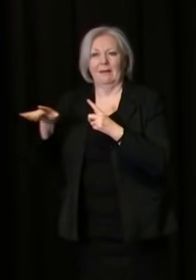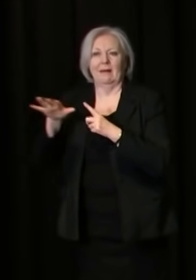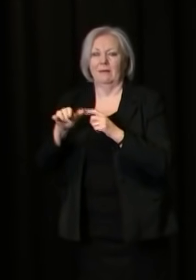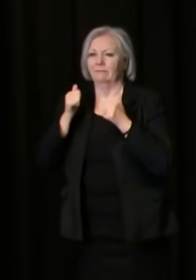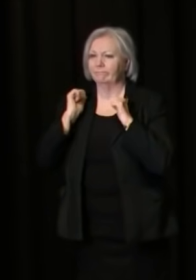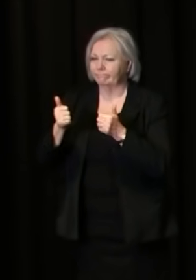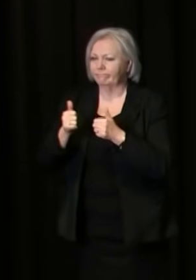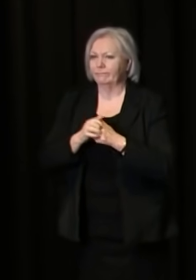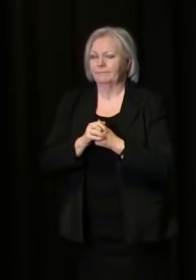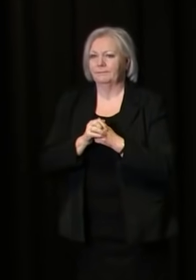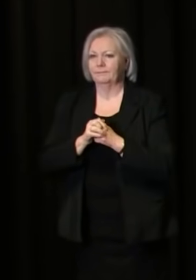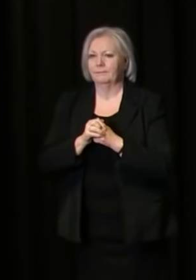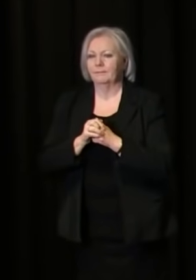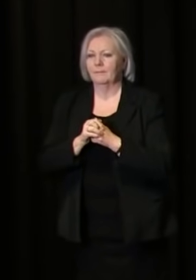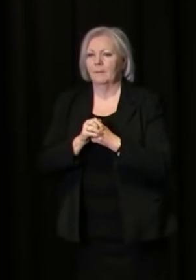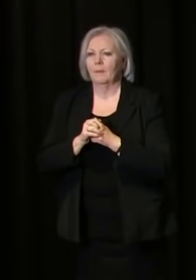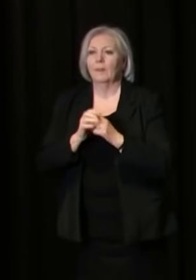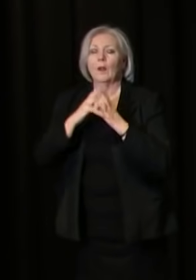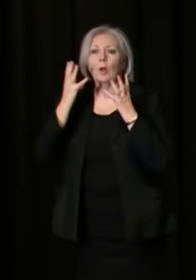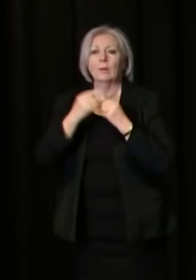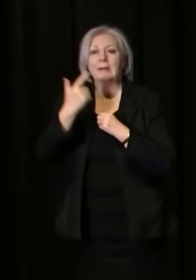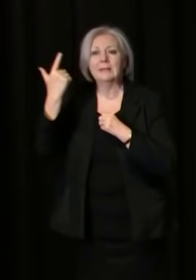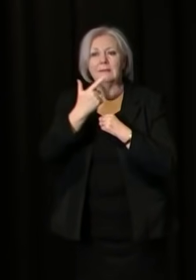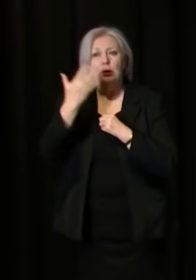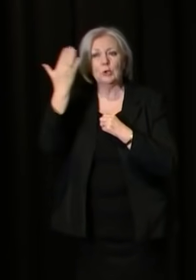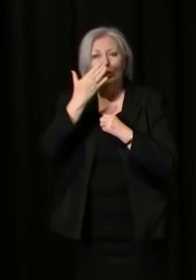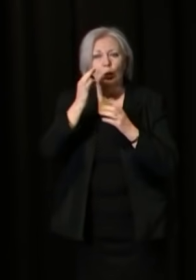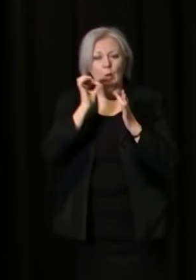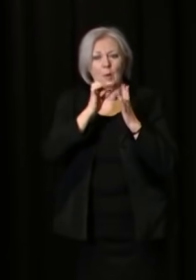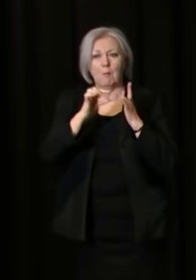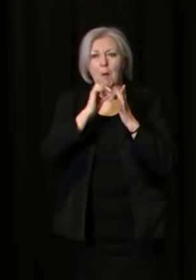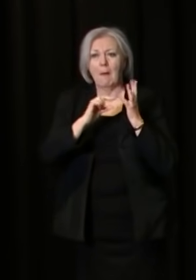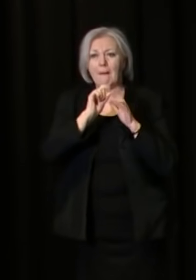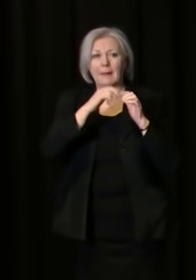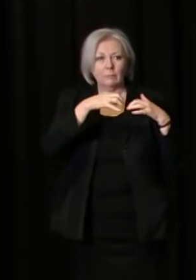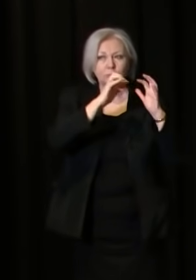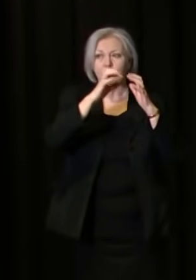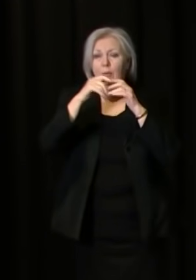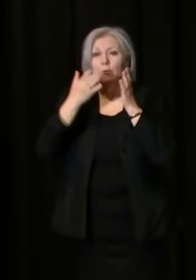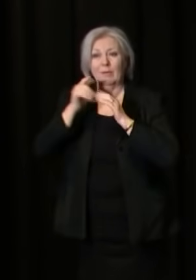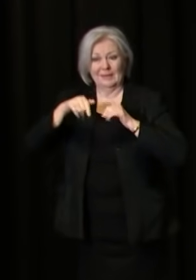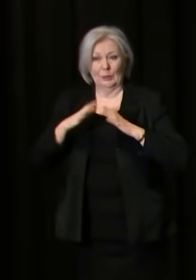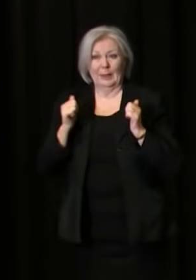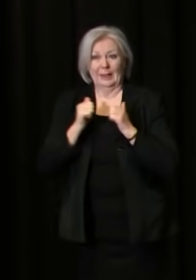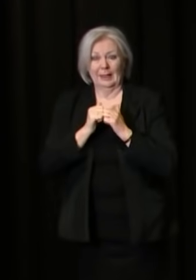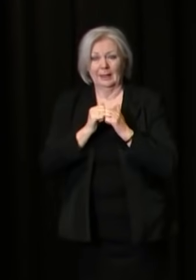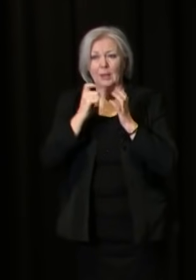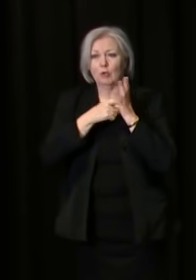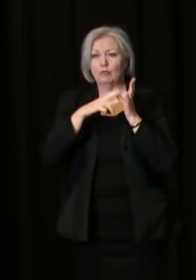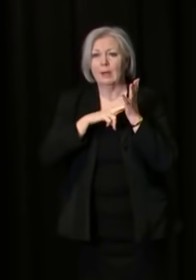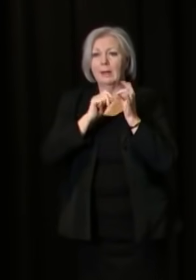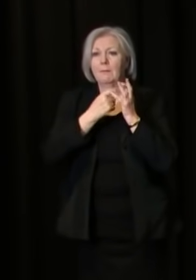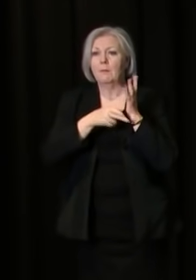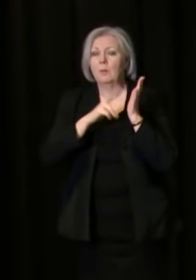community. We have 17 school pop-ups operating over the course of this weekend, including in